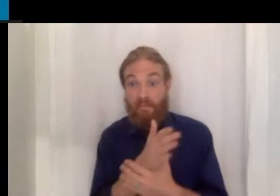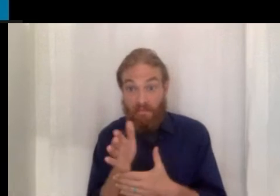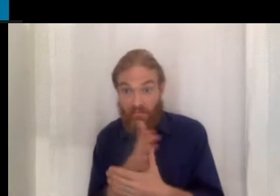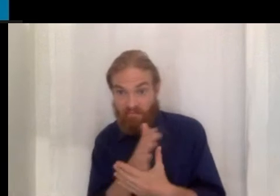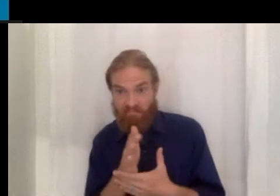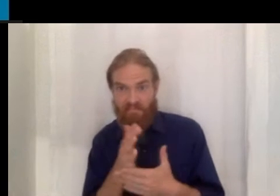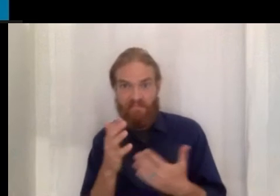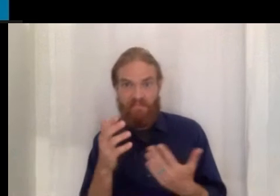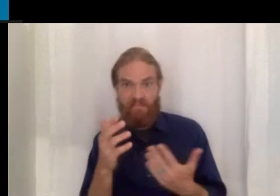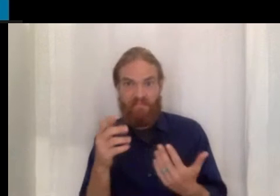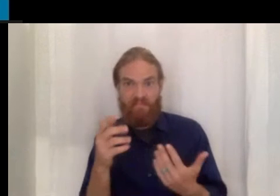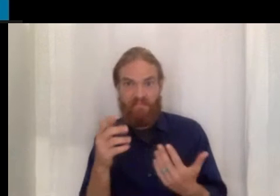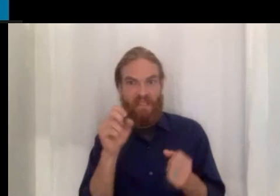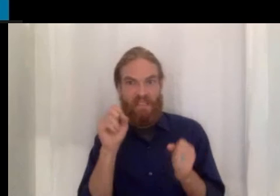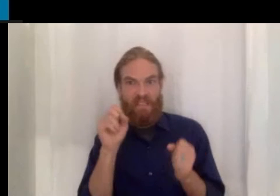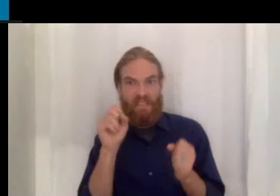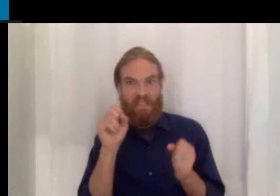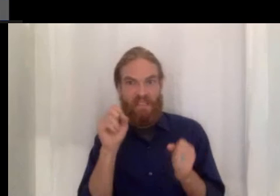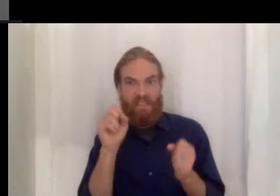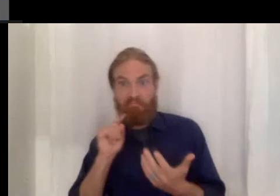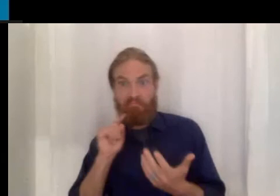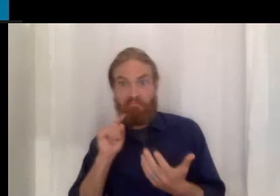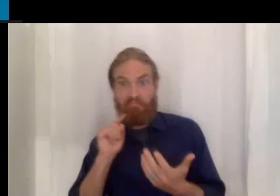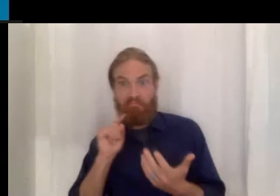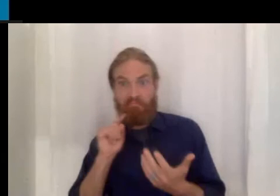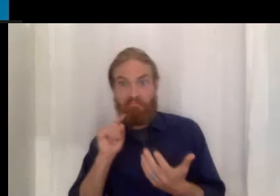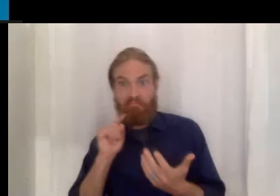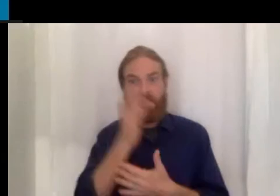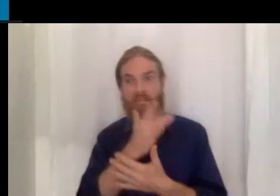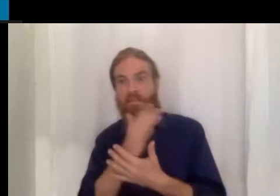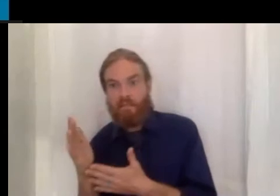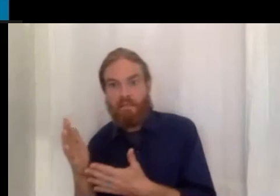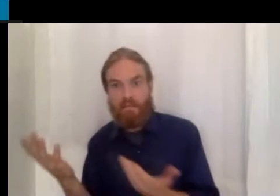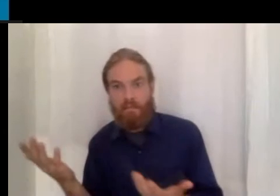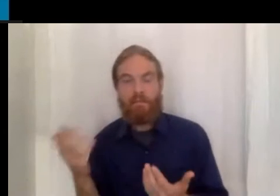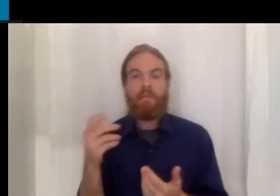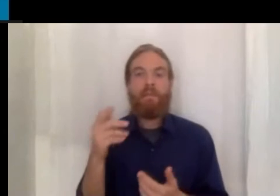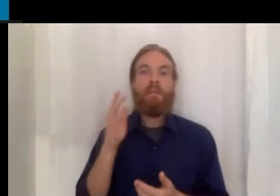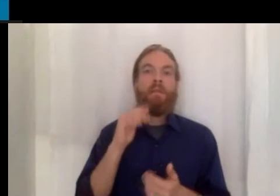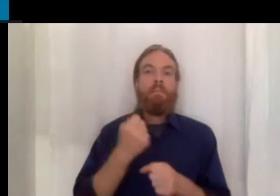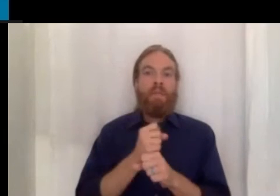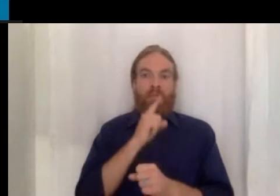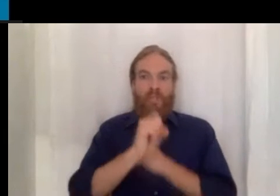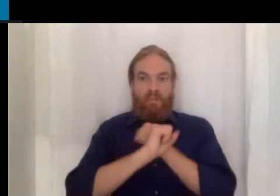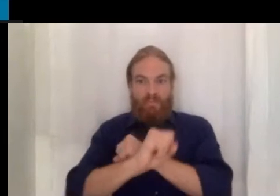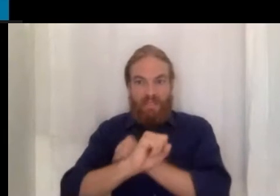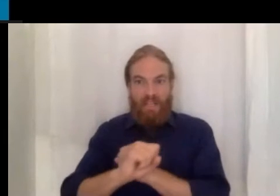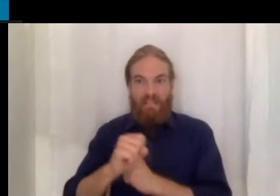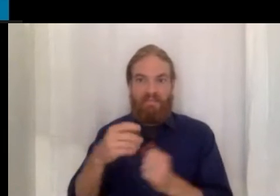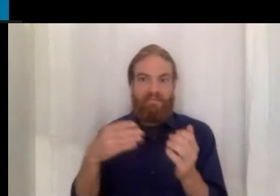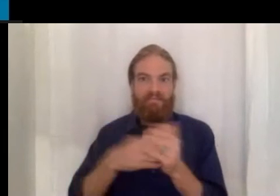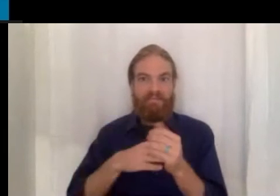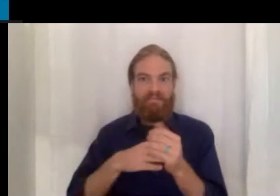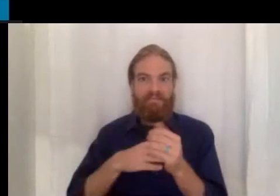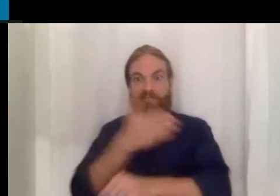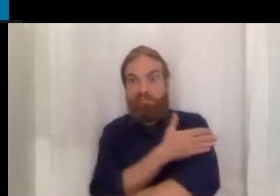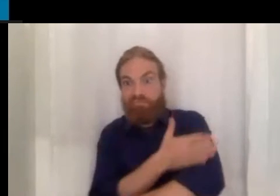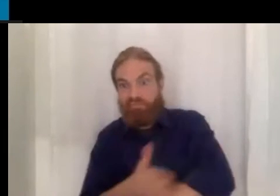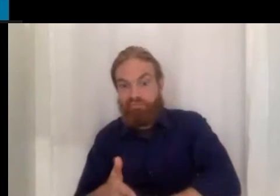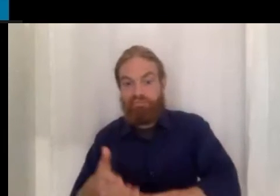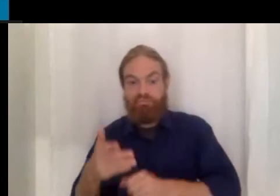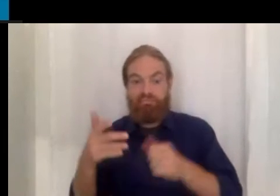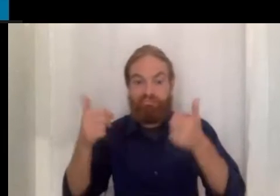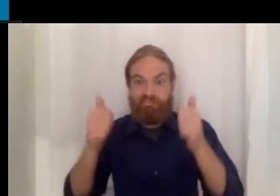disease. And so the prioritization at this point, and we'll see as CDPHE and